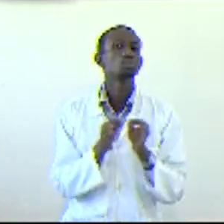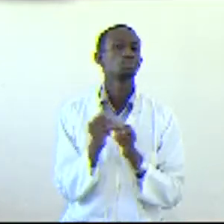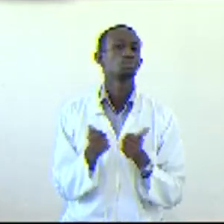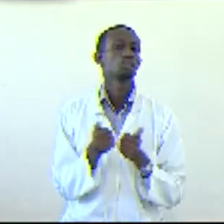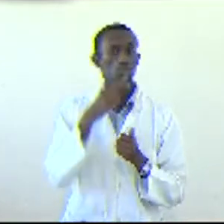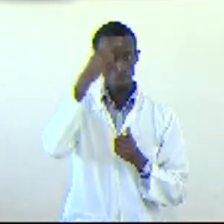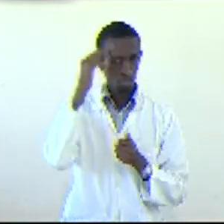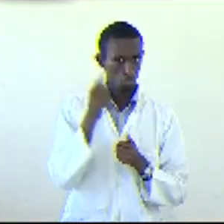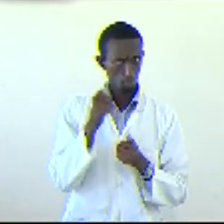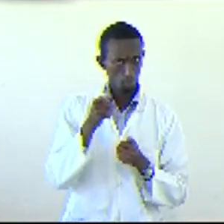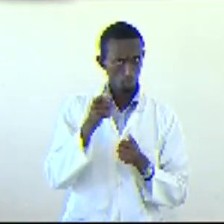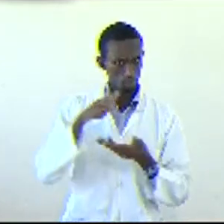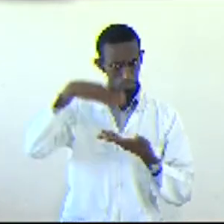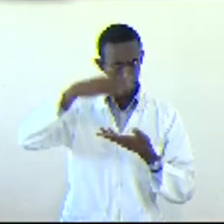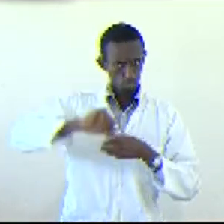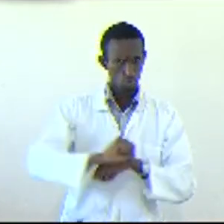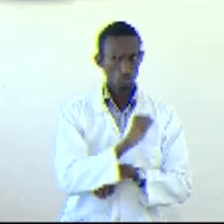you remember that?